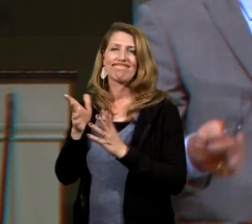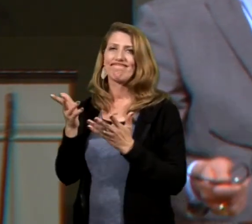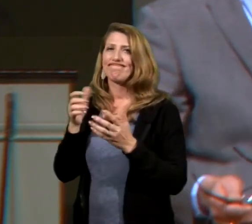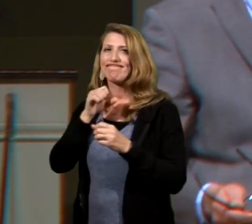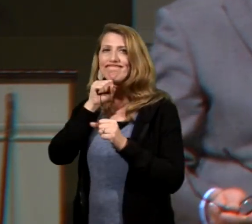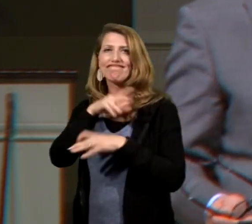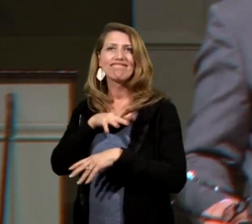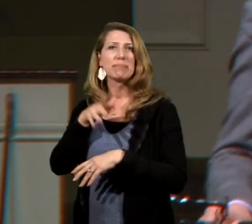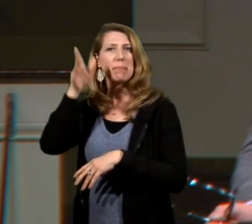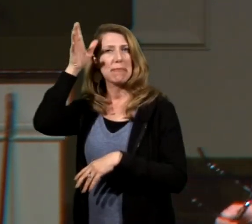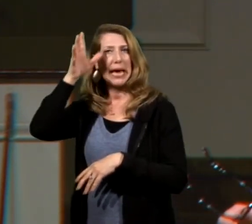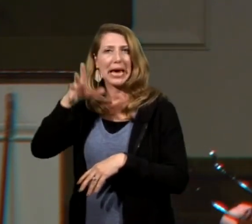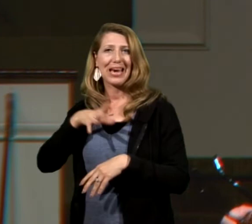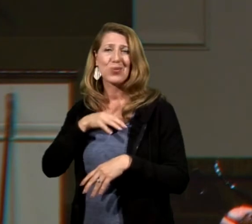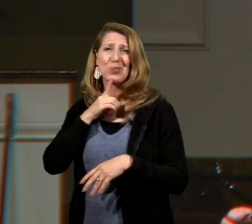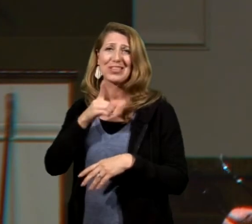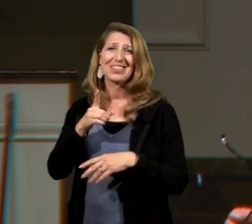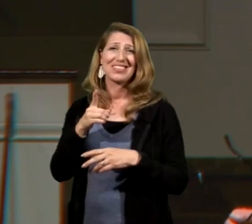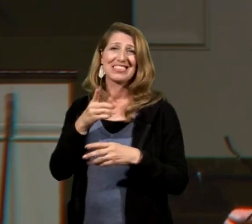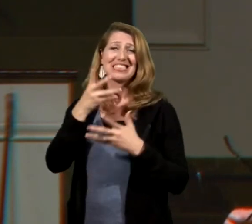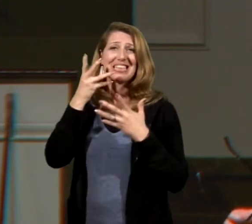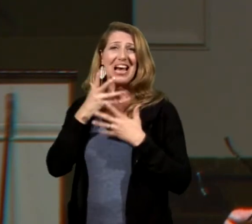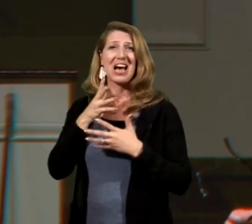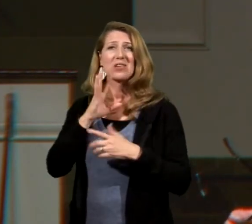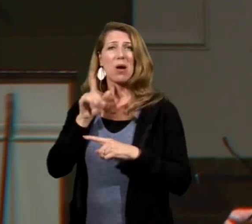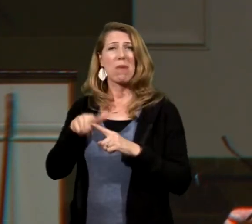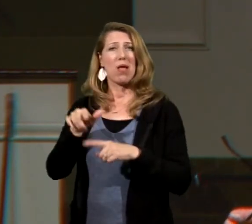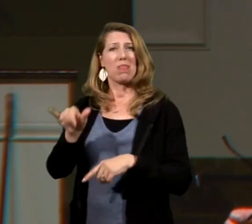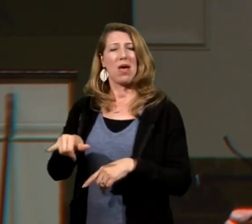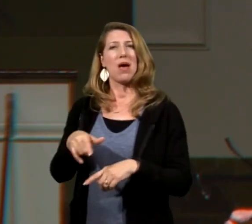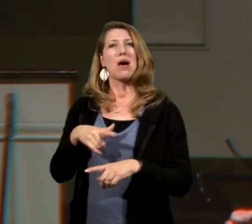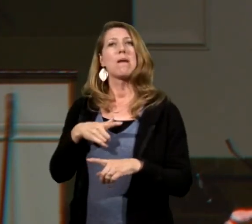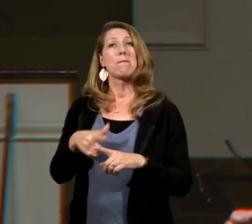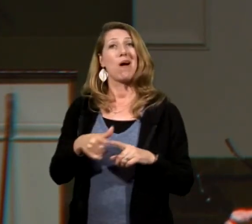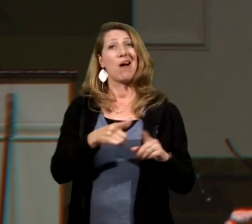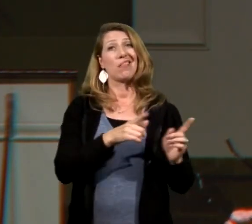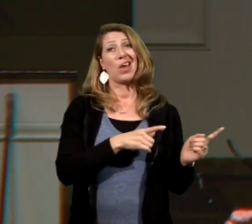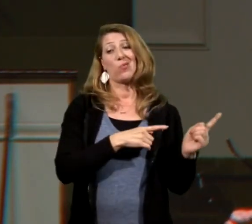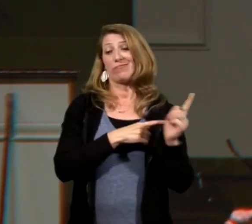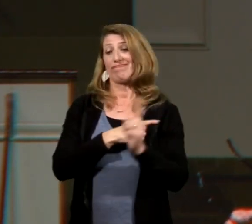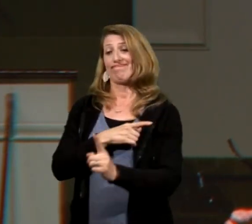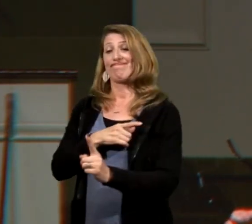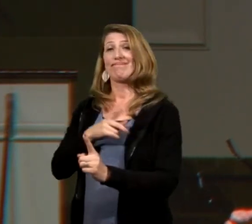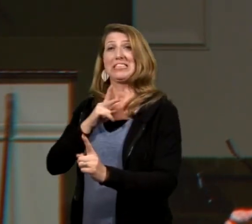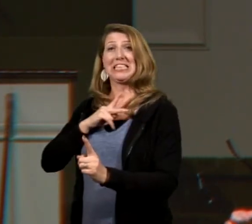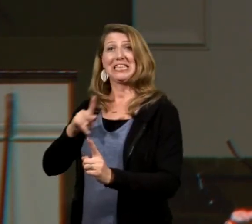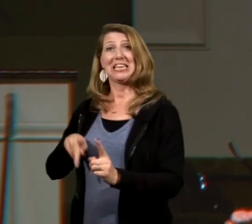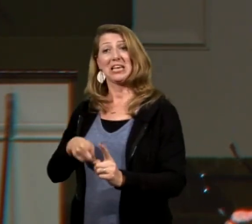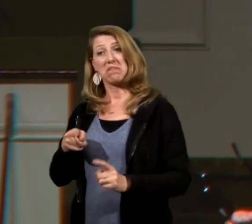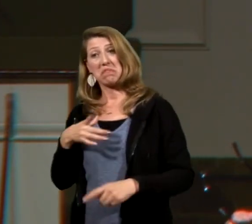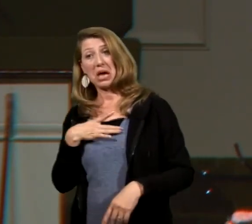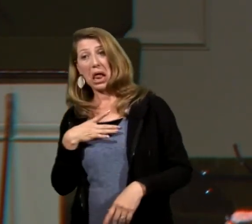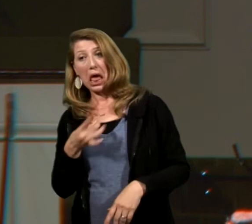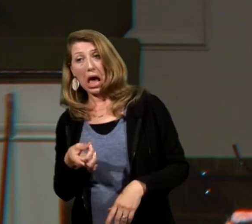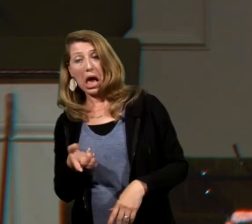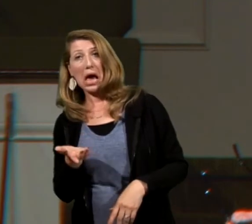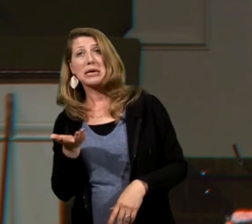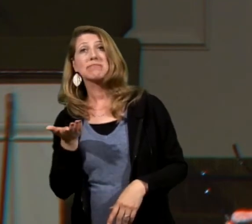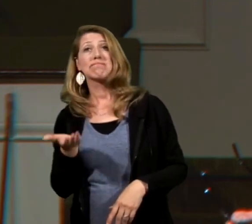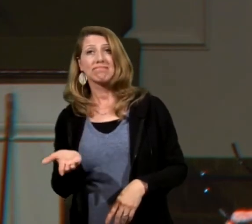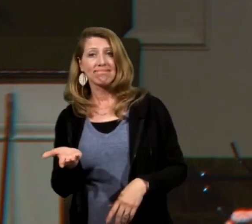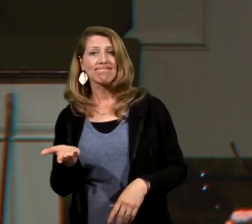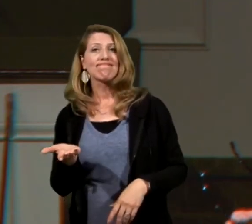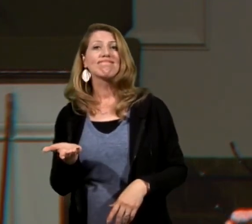it's difficult to even talk about. But they would come to the king. If he delighted into her, then he